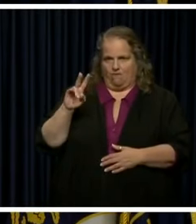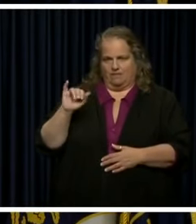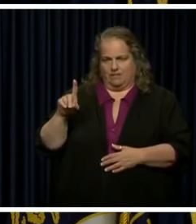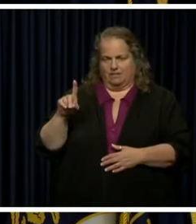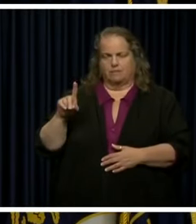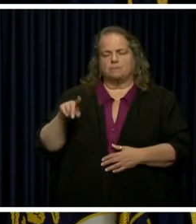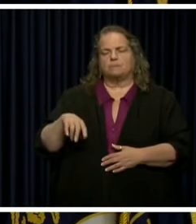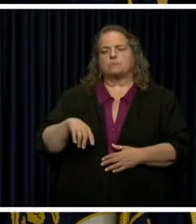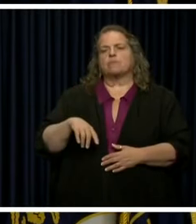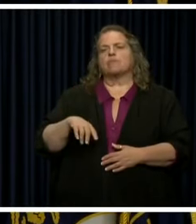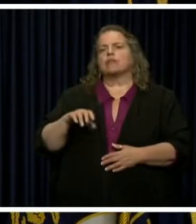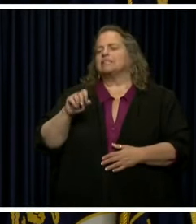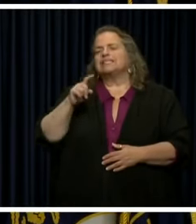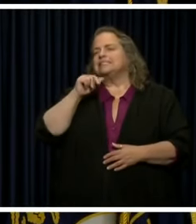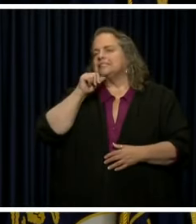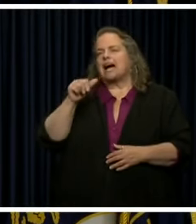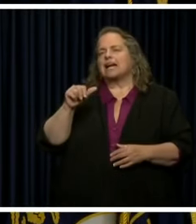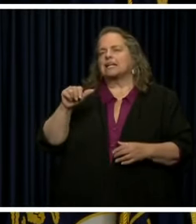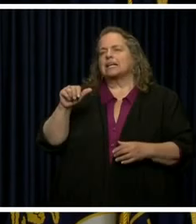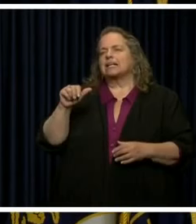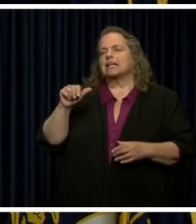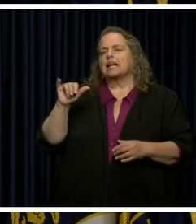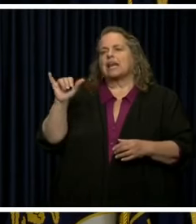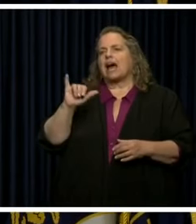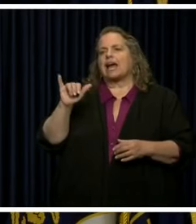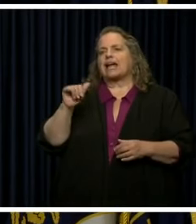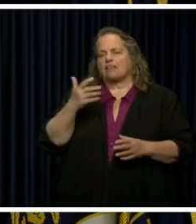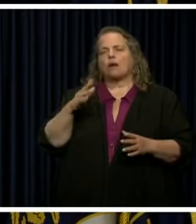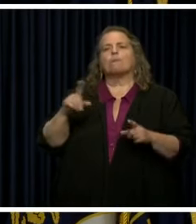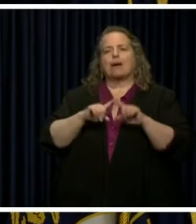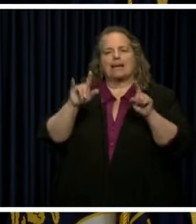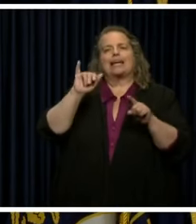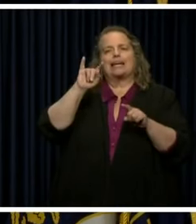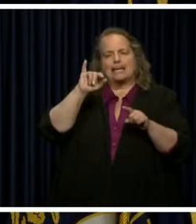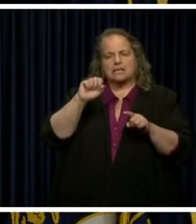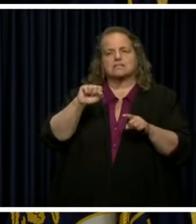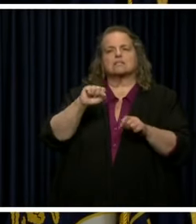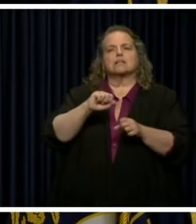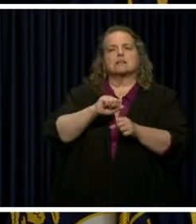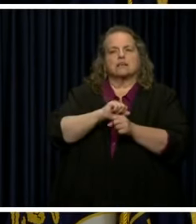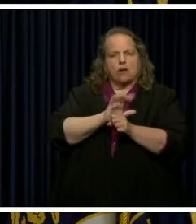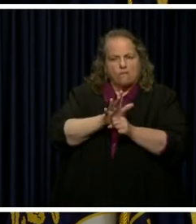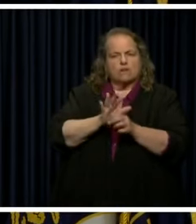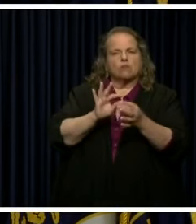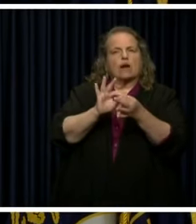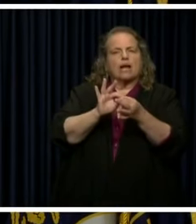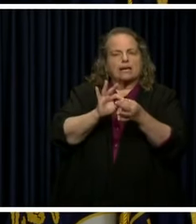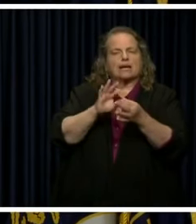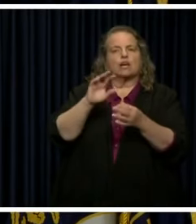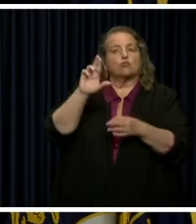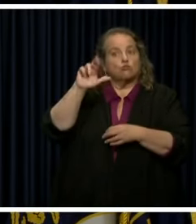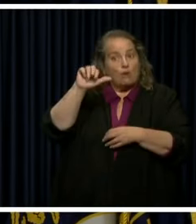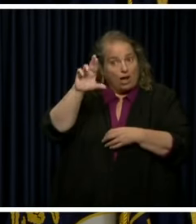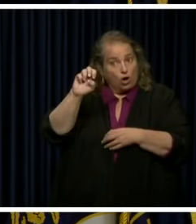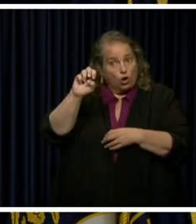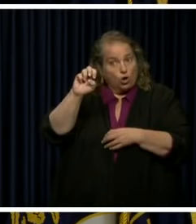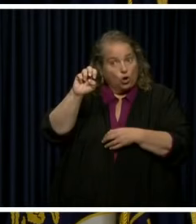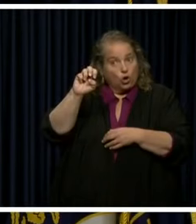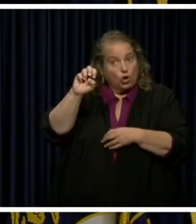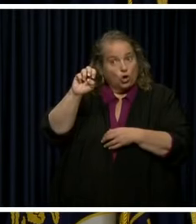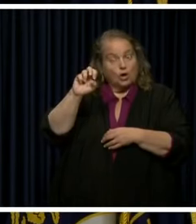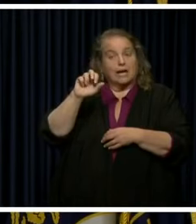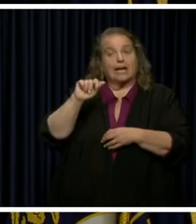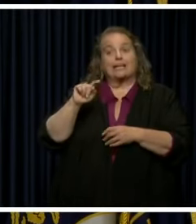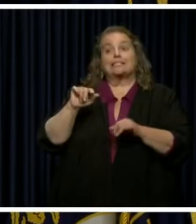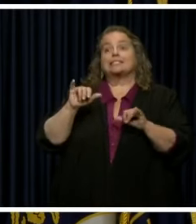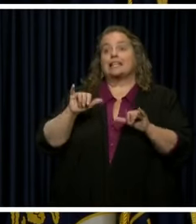about, but it is most definitely COVID related. It's still rare. We hope it stays rare. We hope it's not